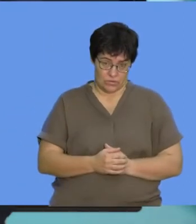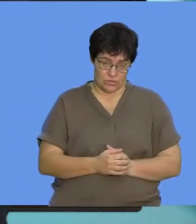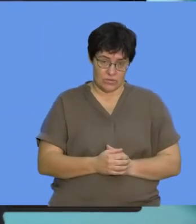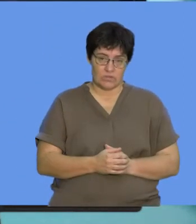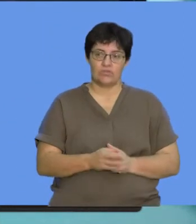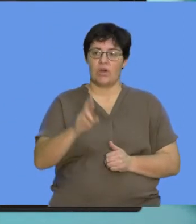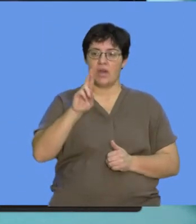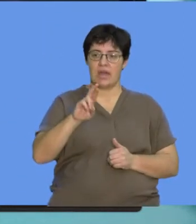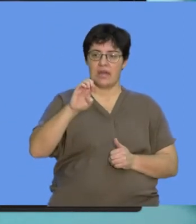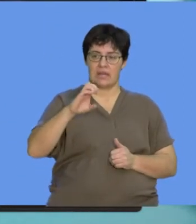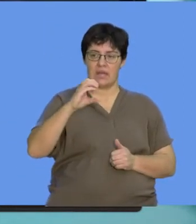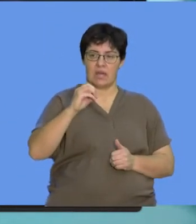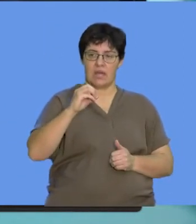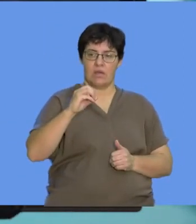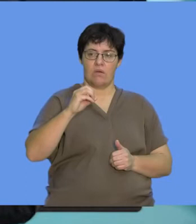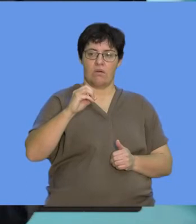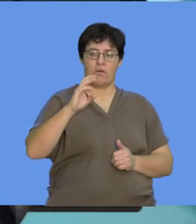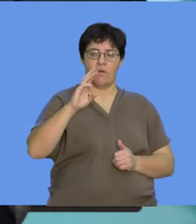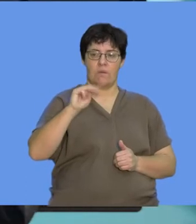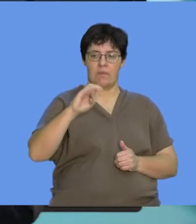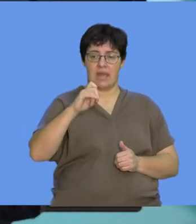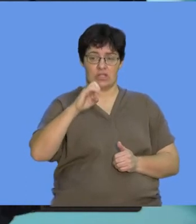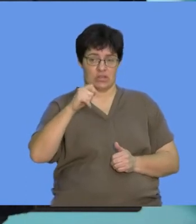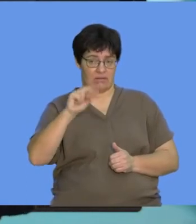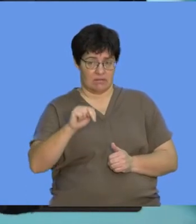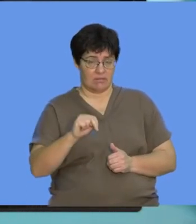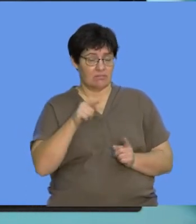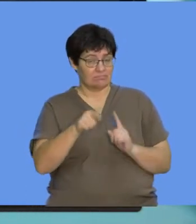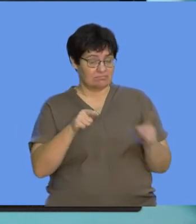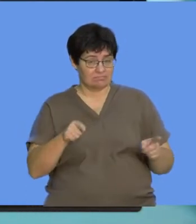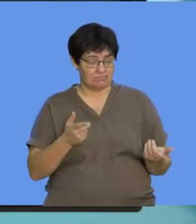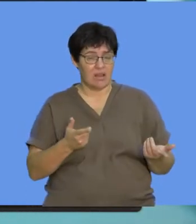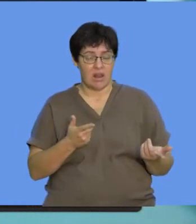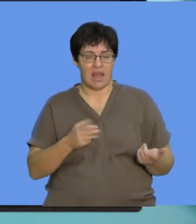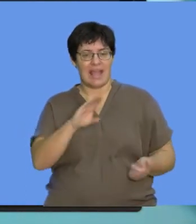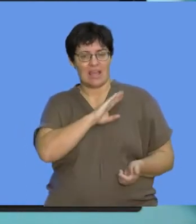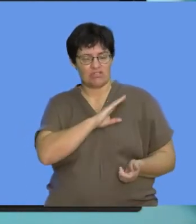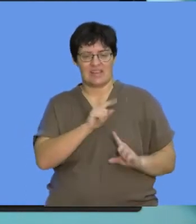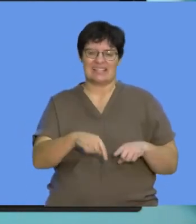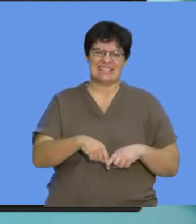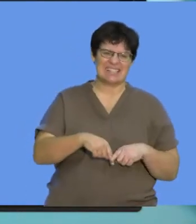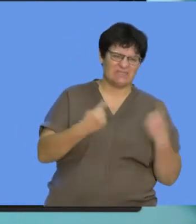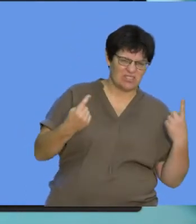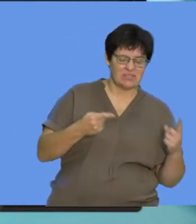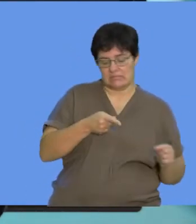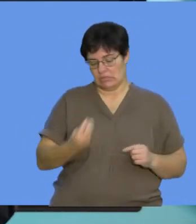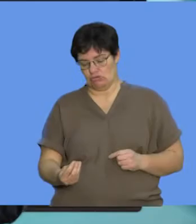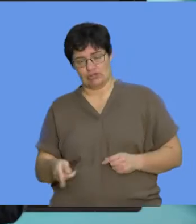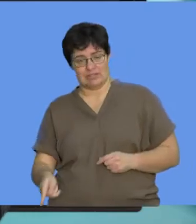the recombination during sexual reproduction, creating combinations of characteristics that are different in the